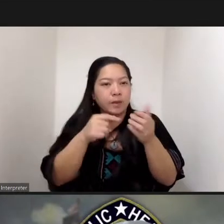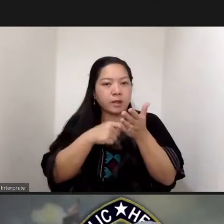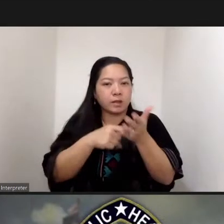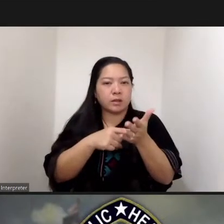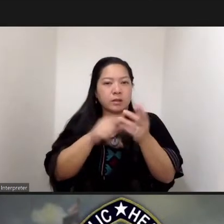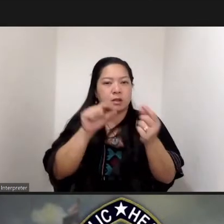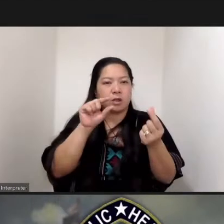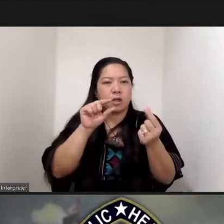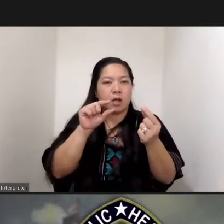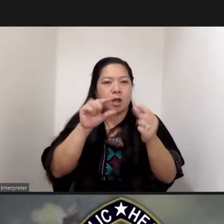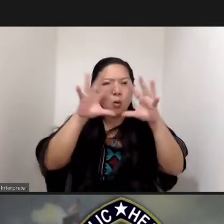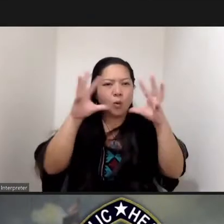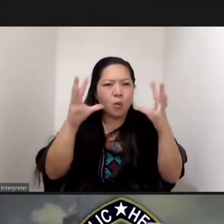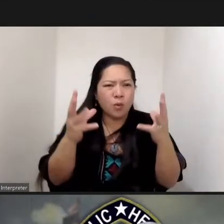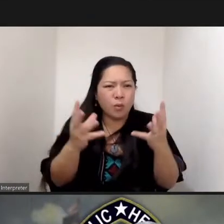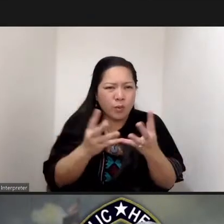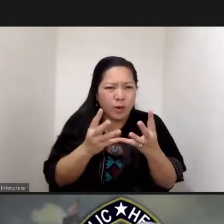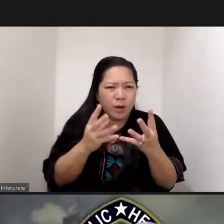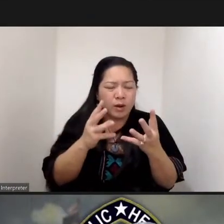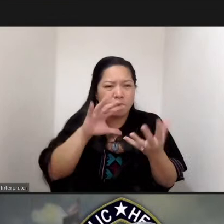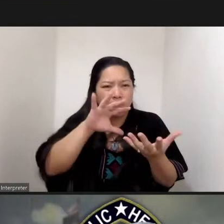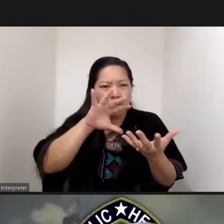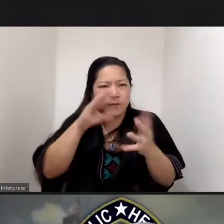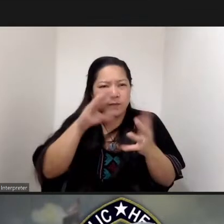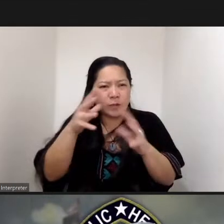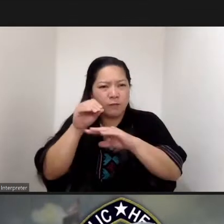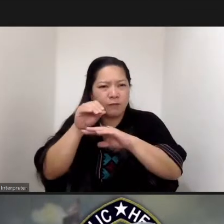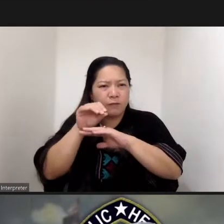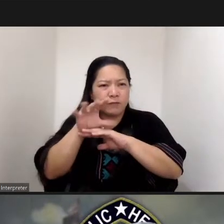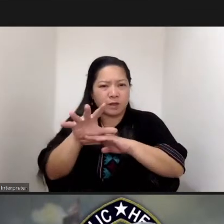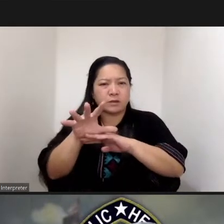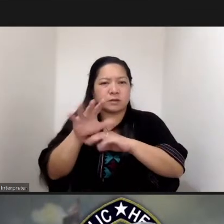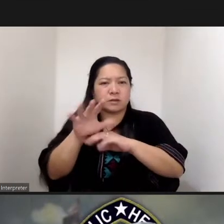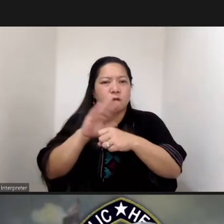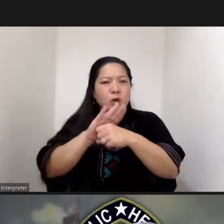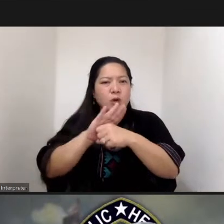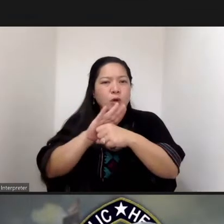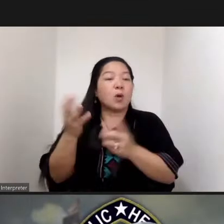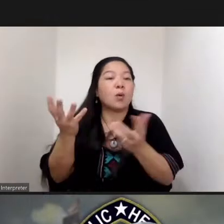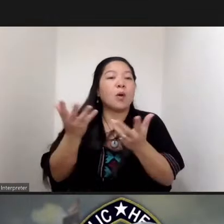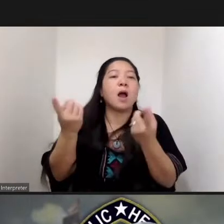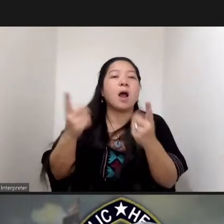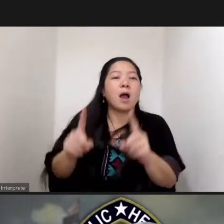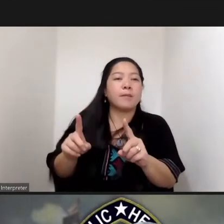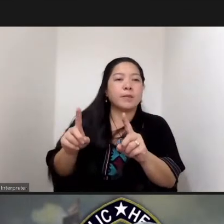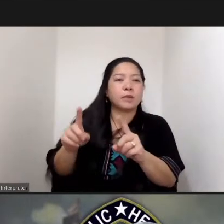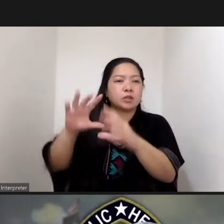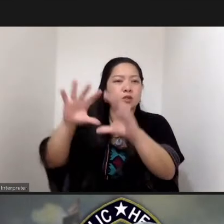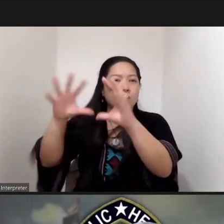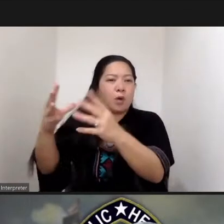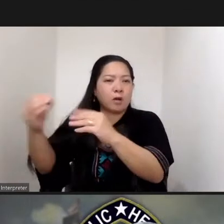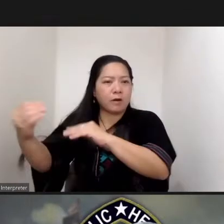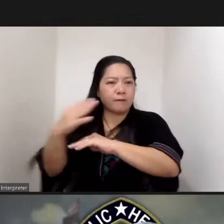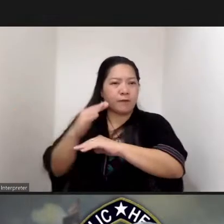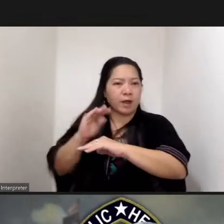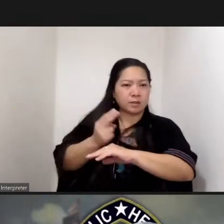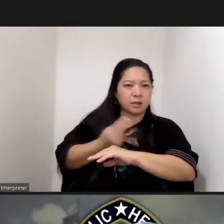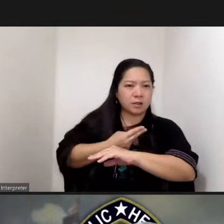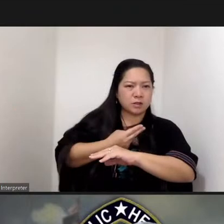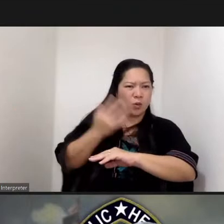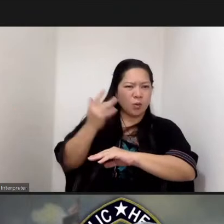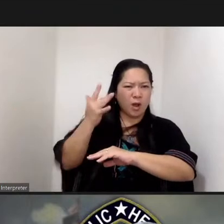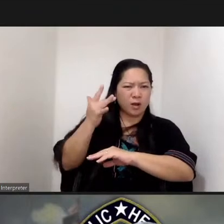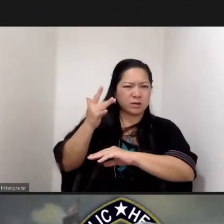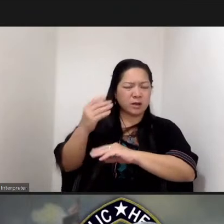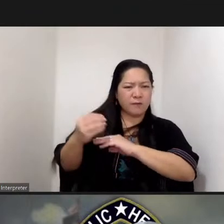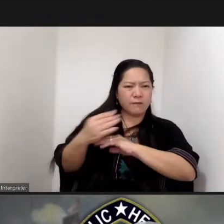pandemic. And what happens out there in the world affects us. Why? Because they travel. And